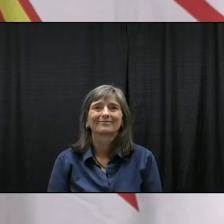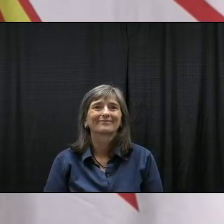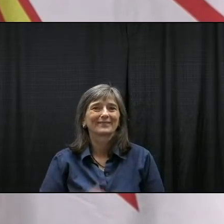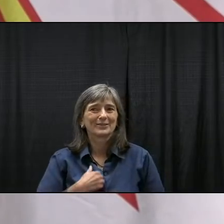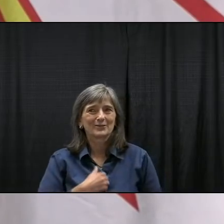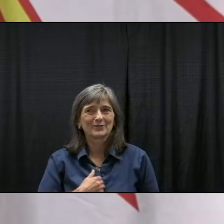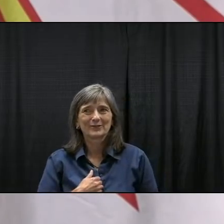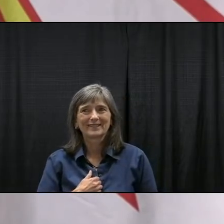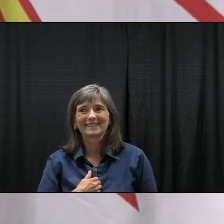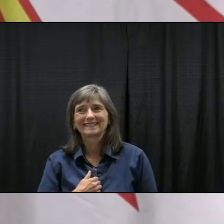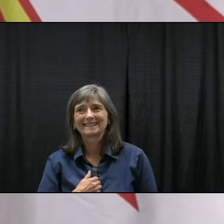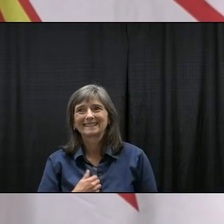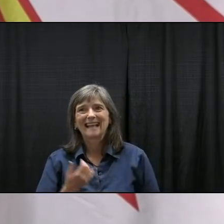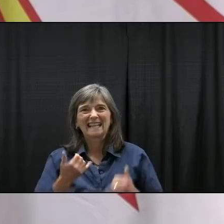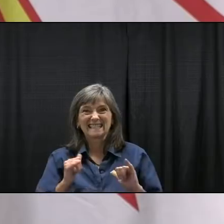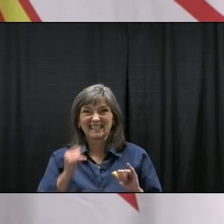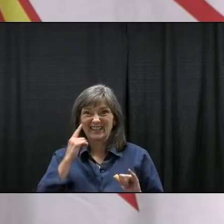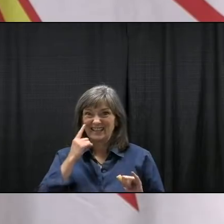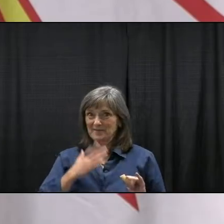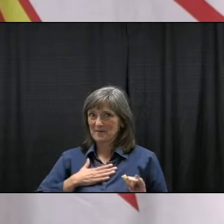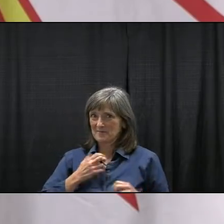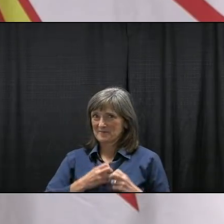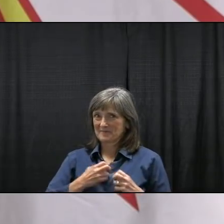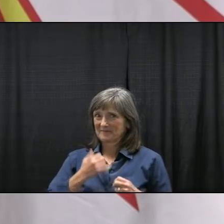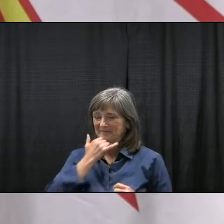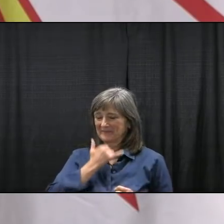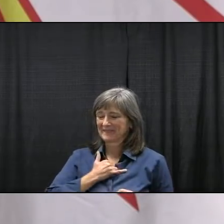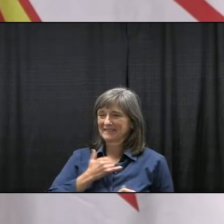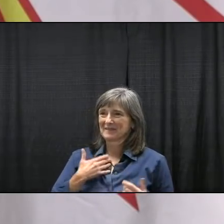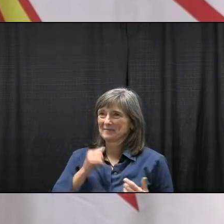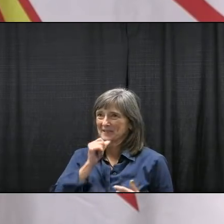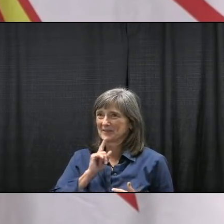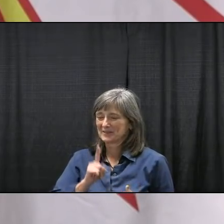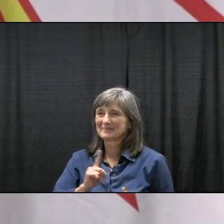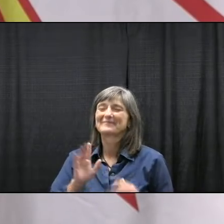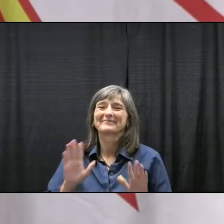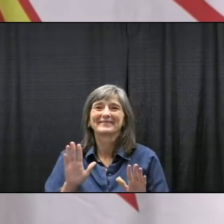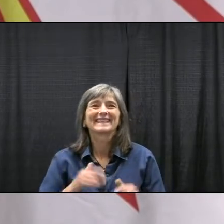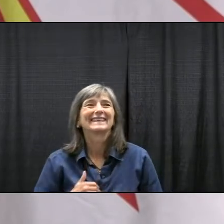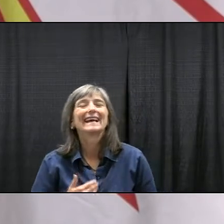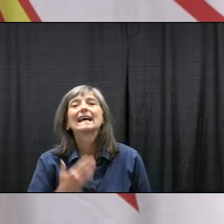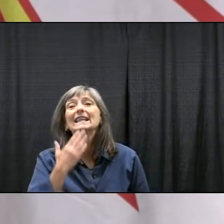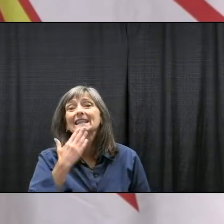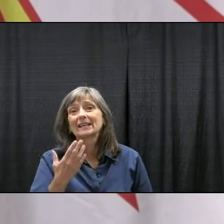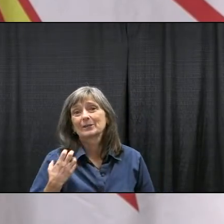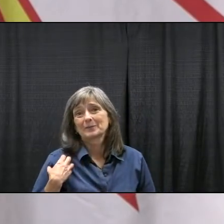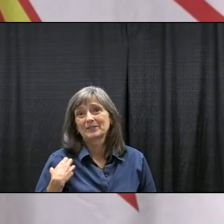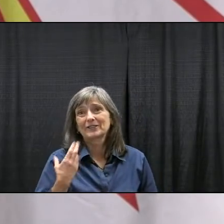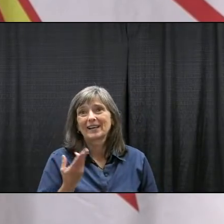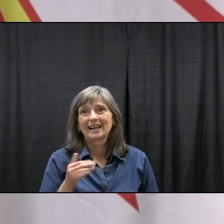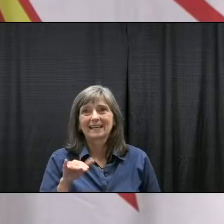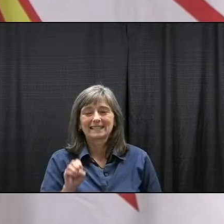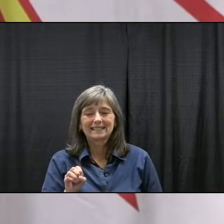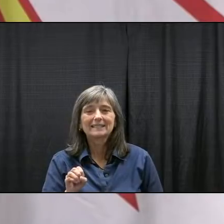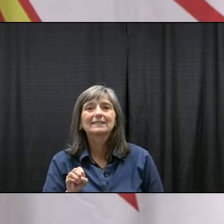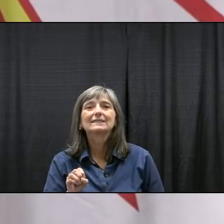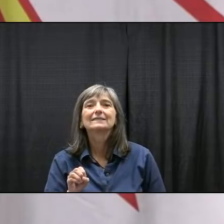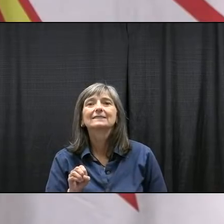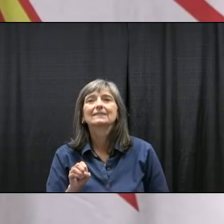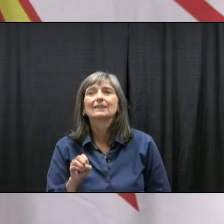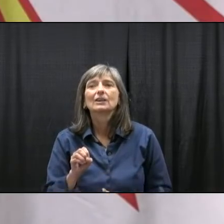Sorry about this. I still think it's something I did, but I'm not quite sure. Regardless, thanks, Minister Haggie. And so what we're going to be talking about in the